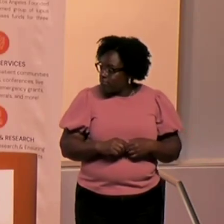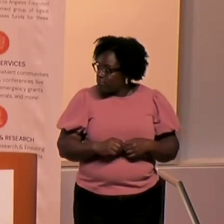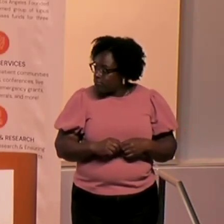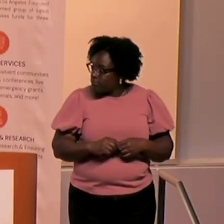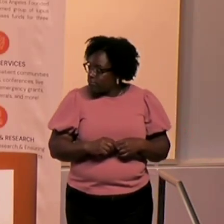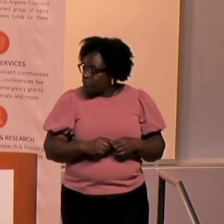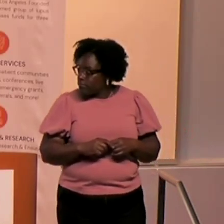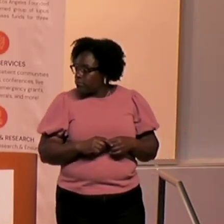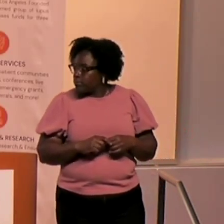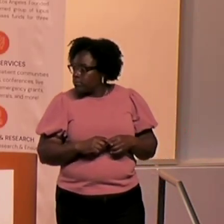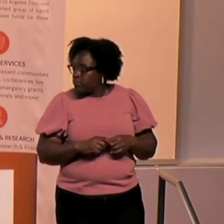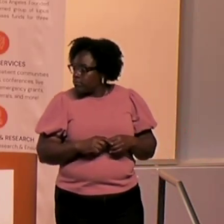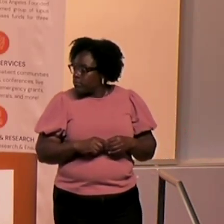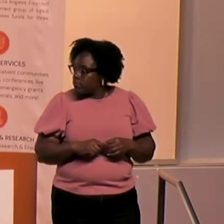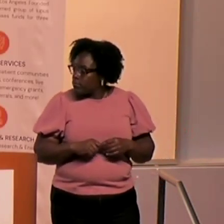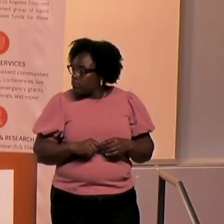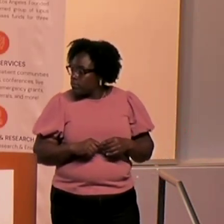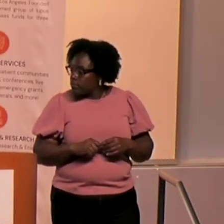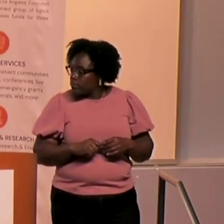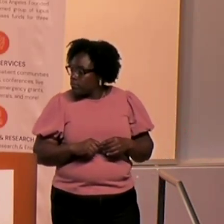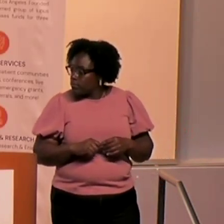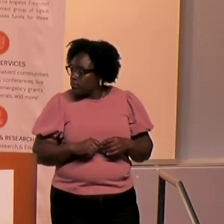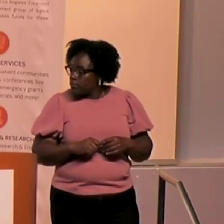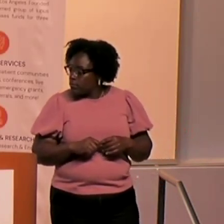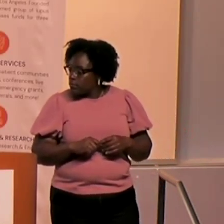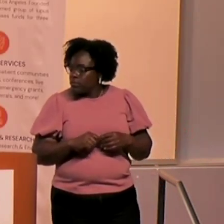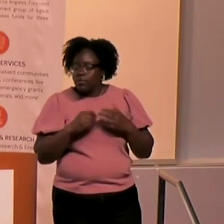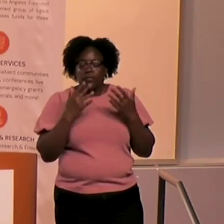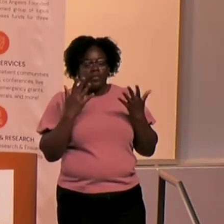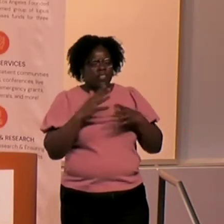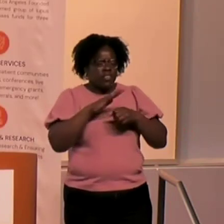I guess for me is, after